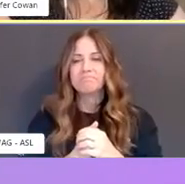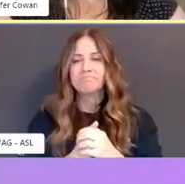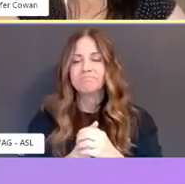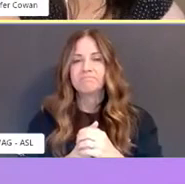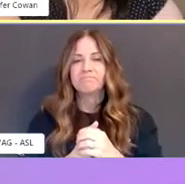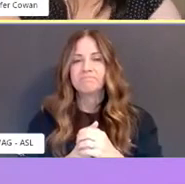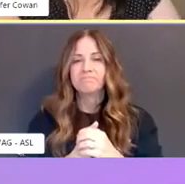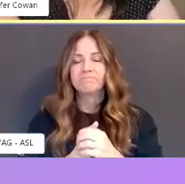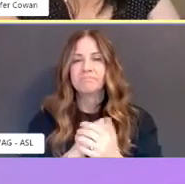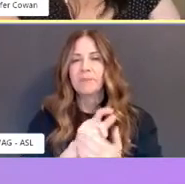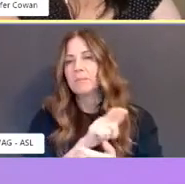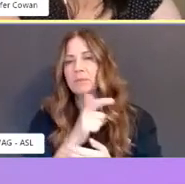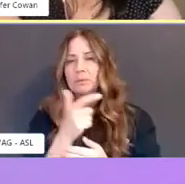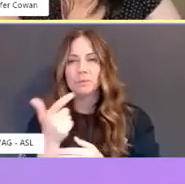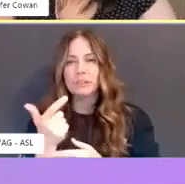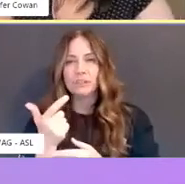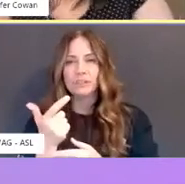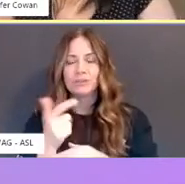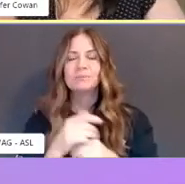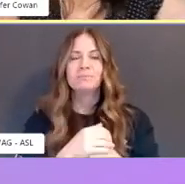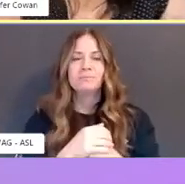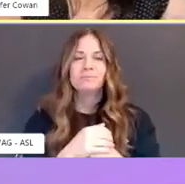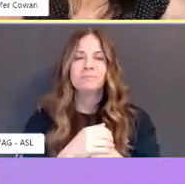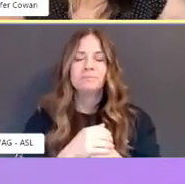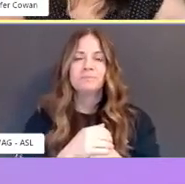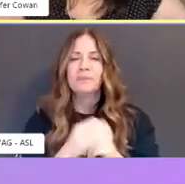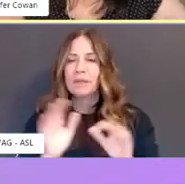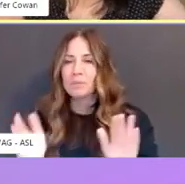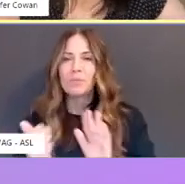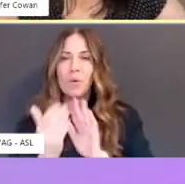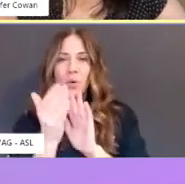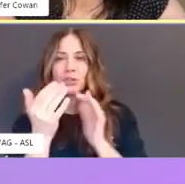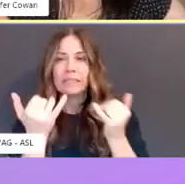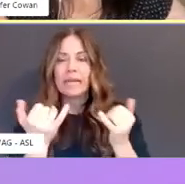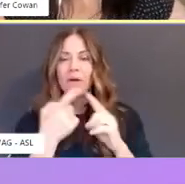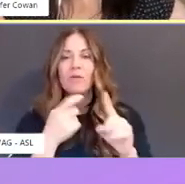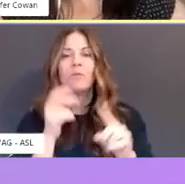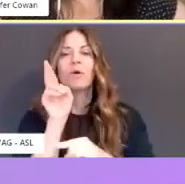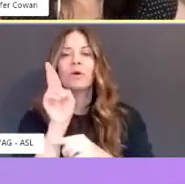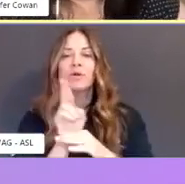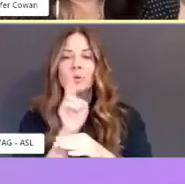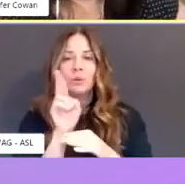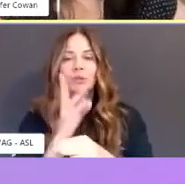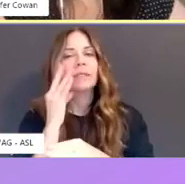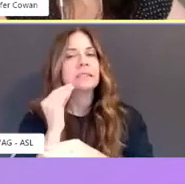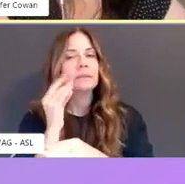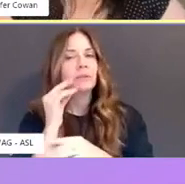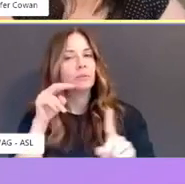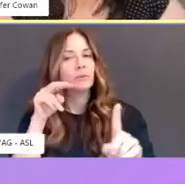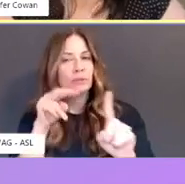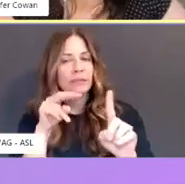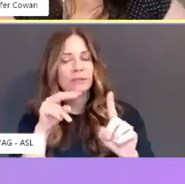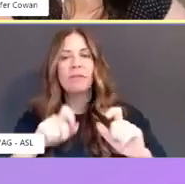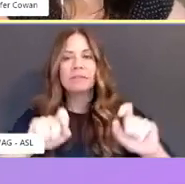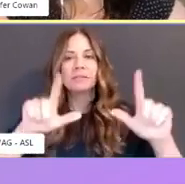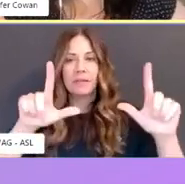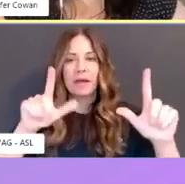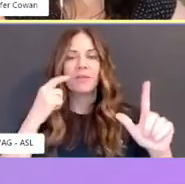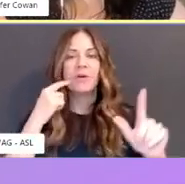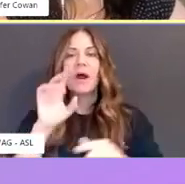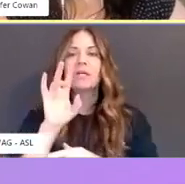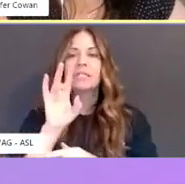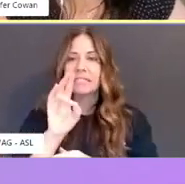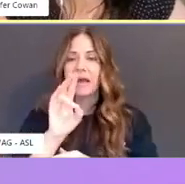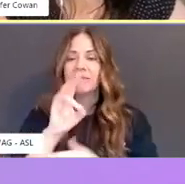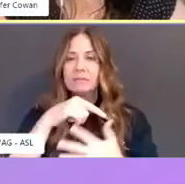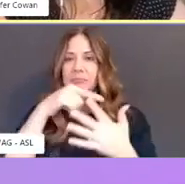So I'm going to switch gears a little bit and approach this from a user experience perspective. So on the slide here, there are 7